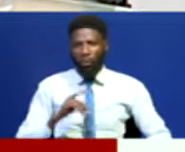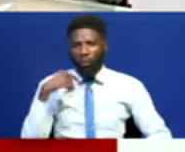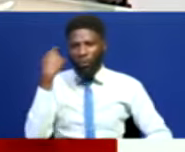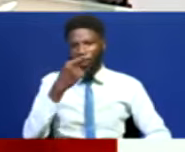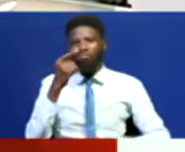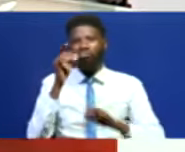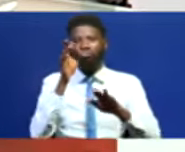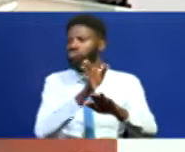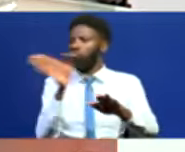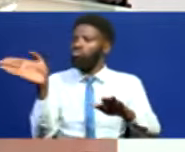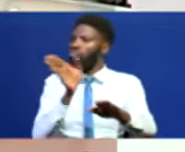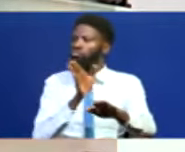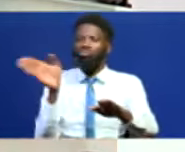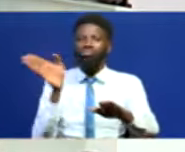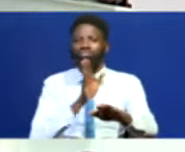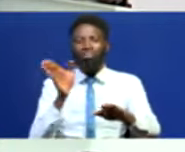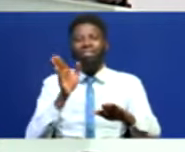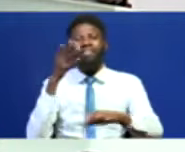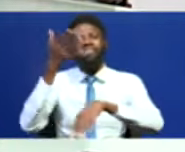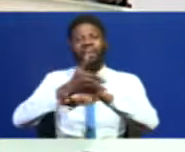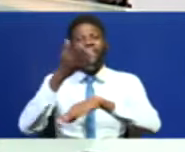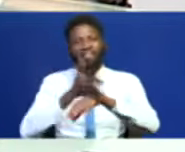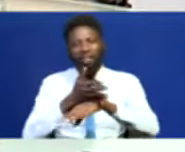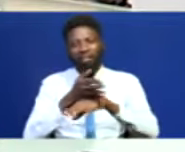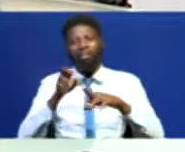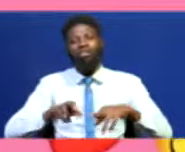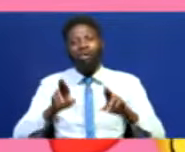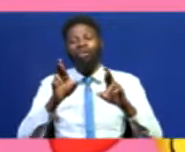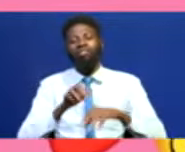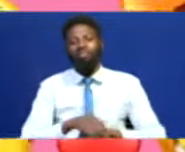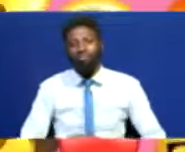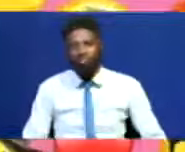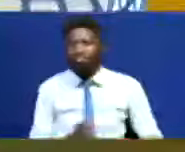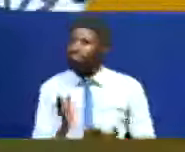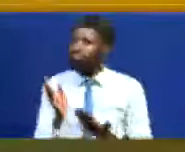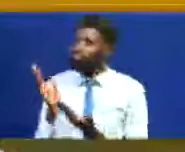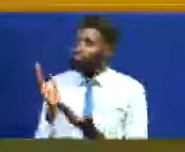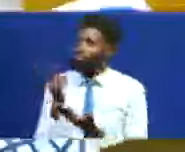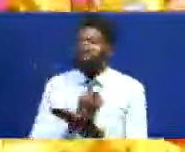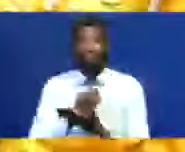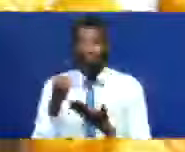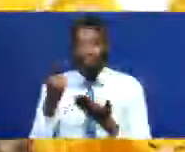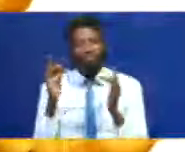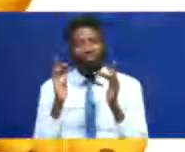is this week's episode, The Savage Netizens.